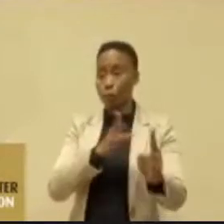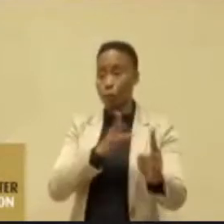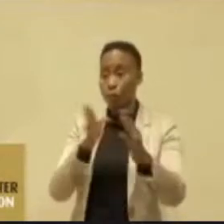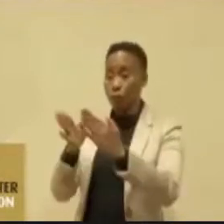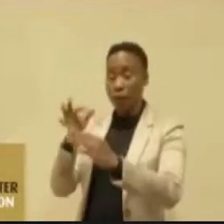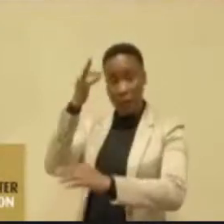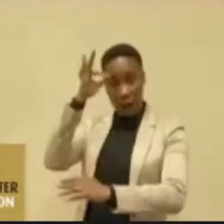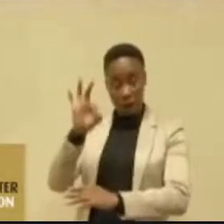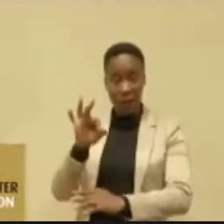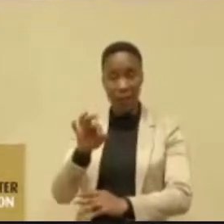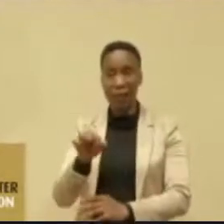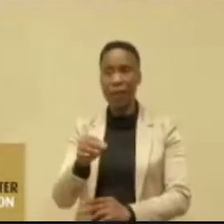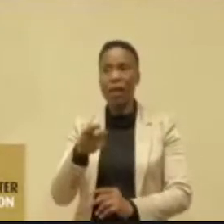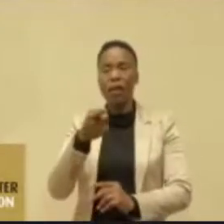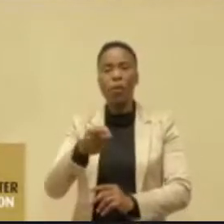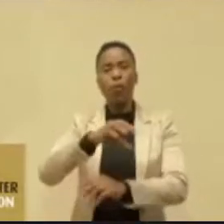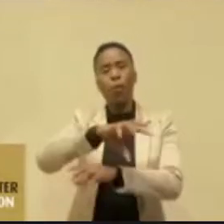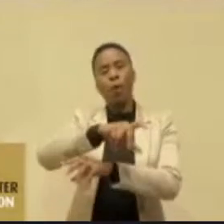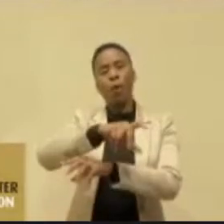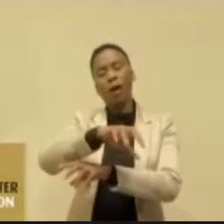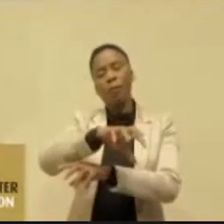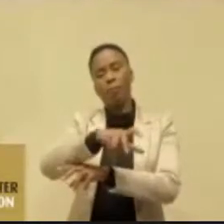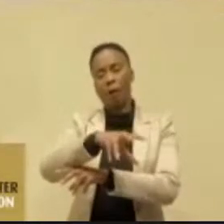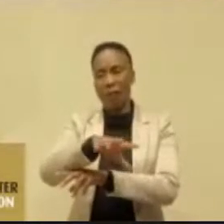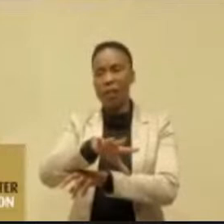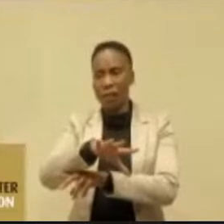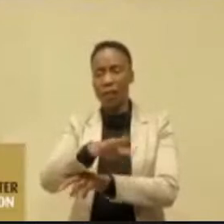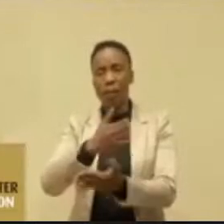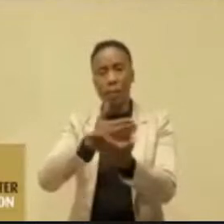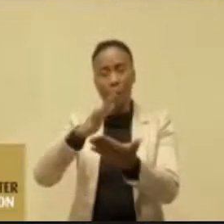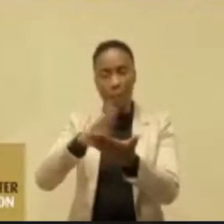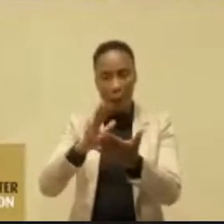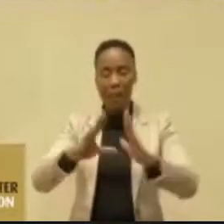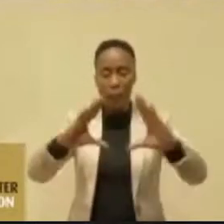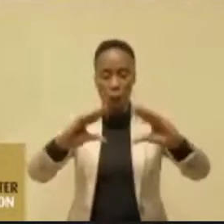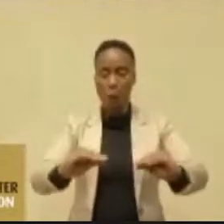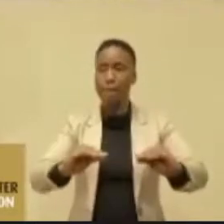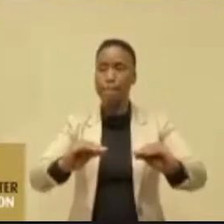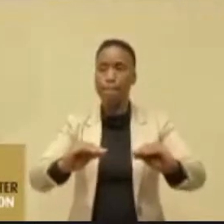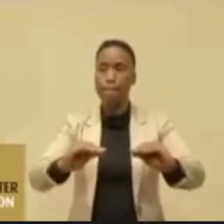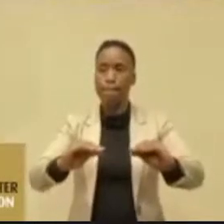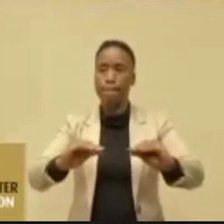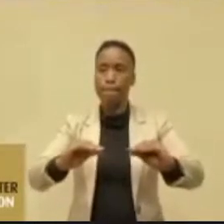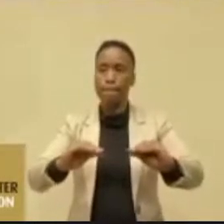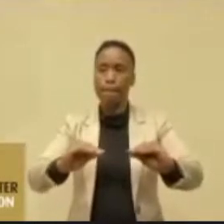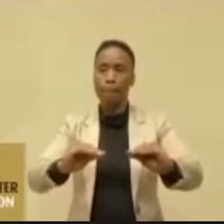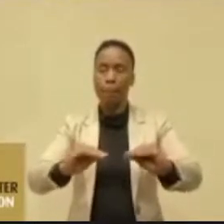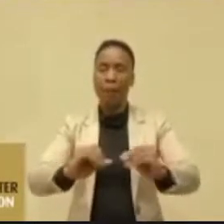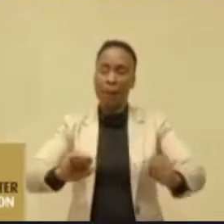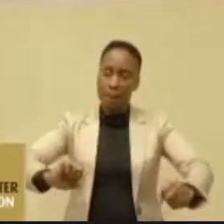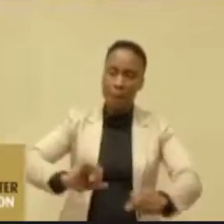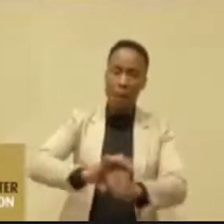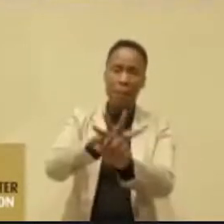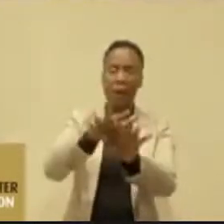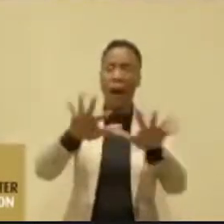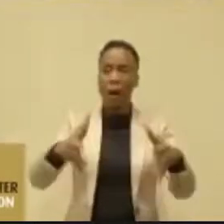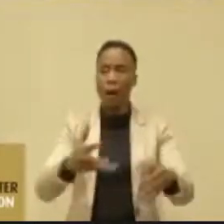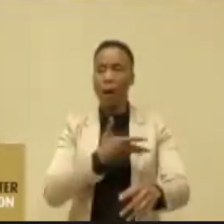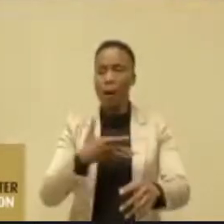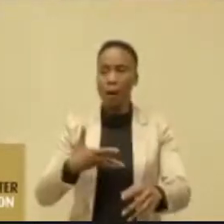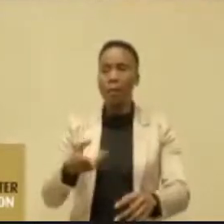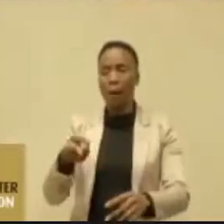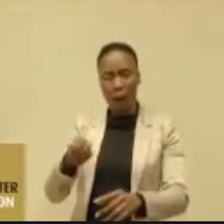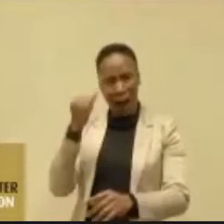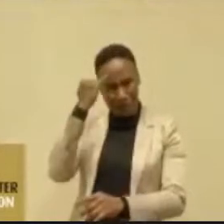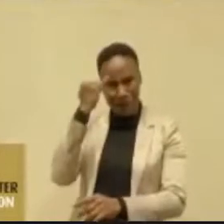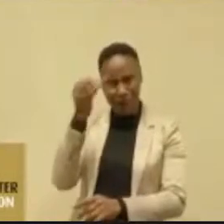how are you as the province going to eradicate and put a stop to this epidemic mama finally filled the